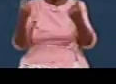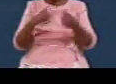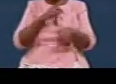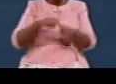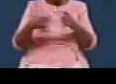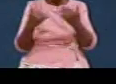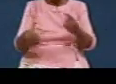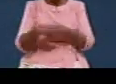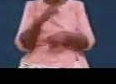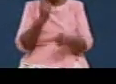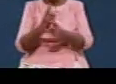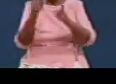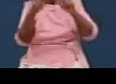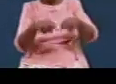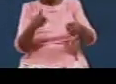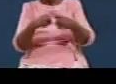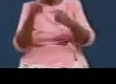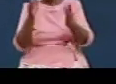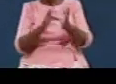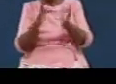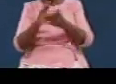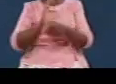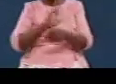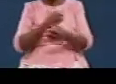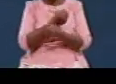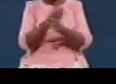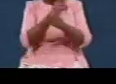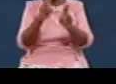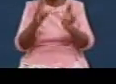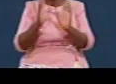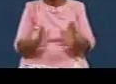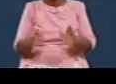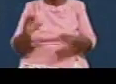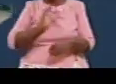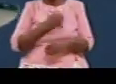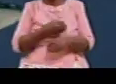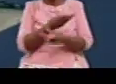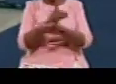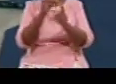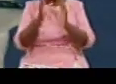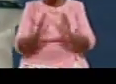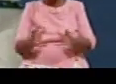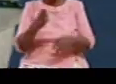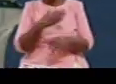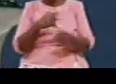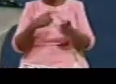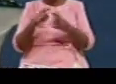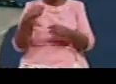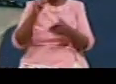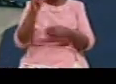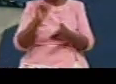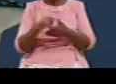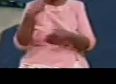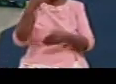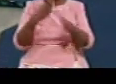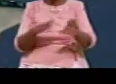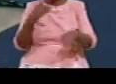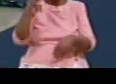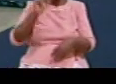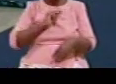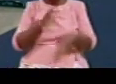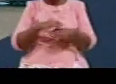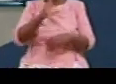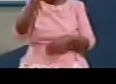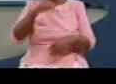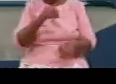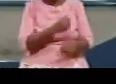come to Jesus, our Redeemer, our Deliverer, and the one who died for us on the cross of Calvary